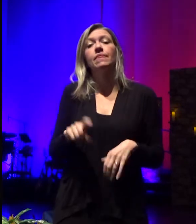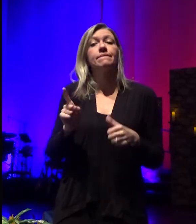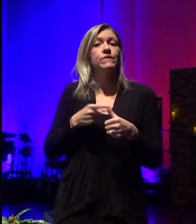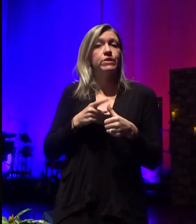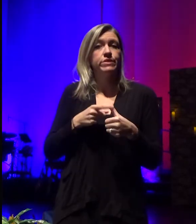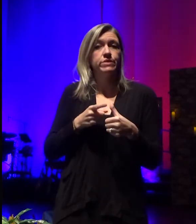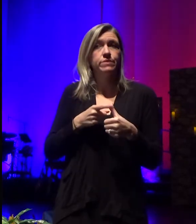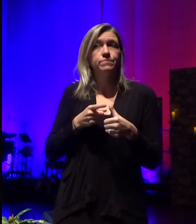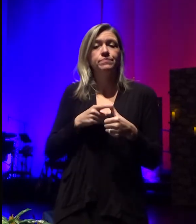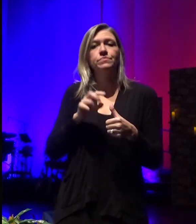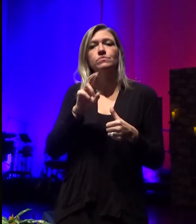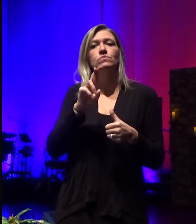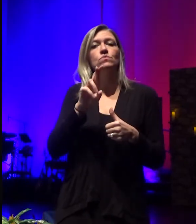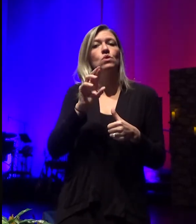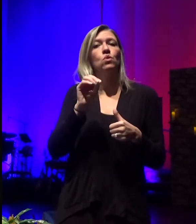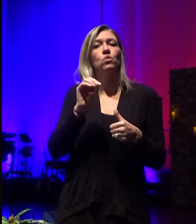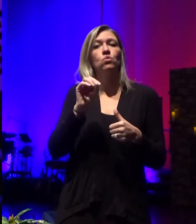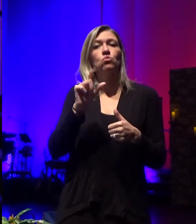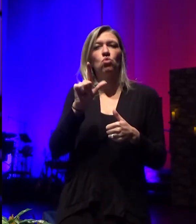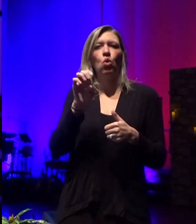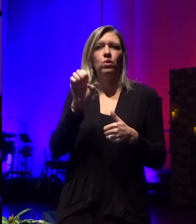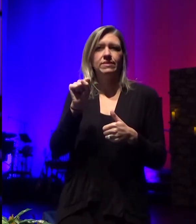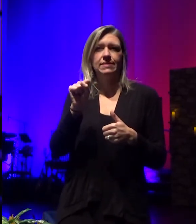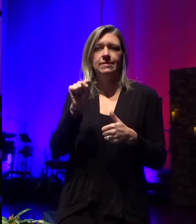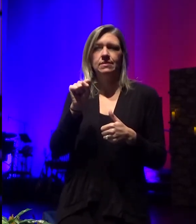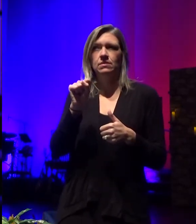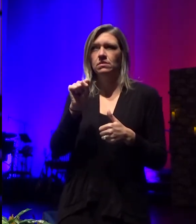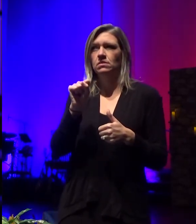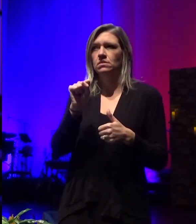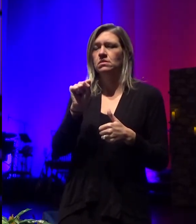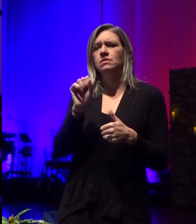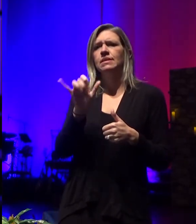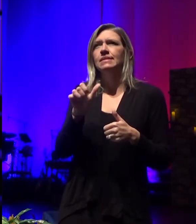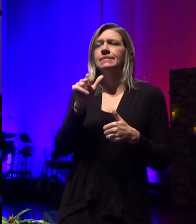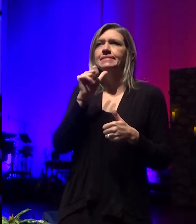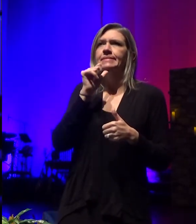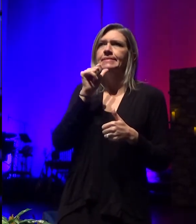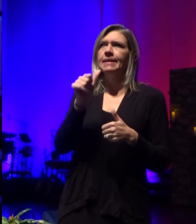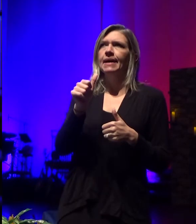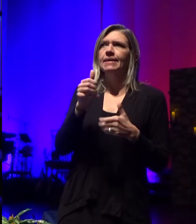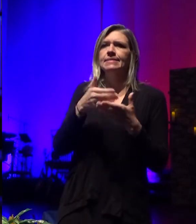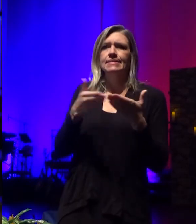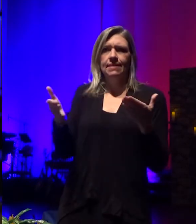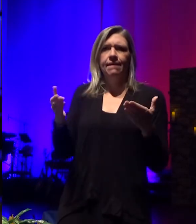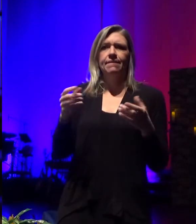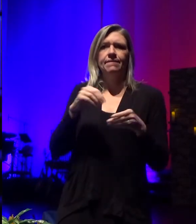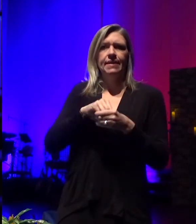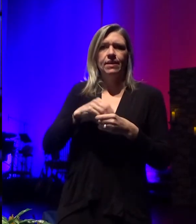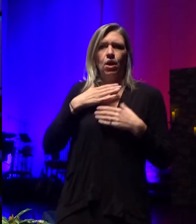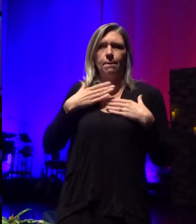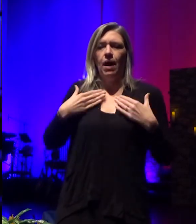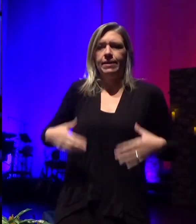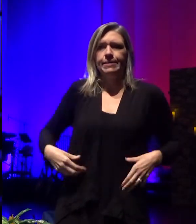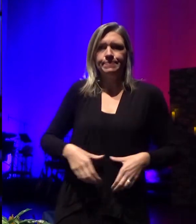is roles. Roles. Now that's not that stuff that shows up in our midsection that